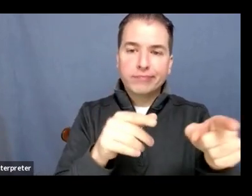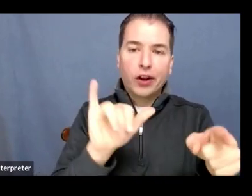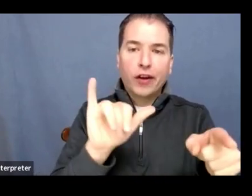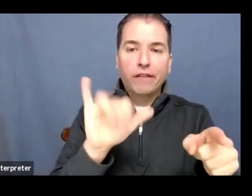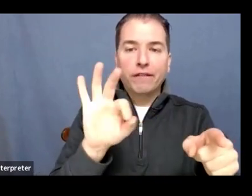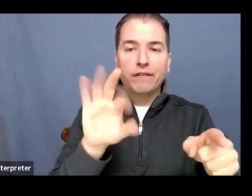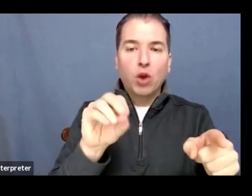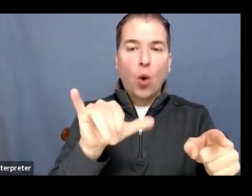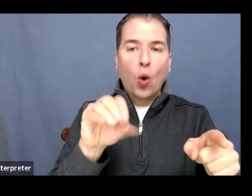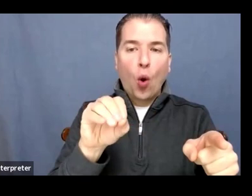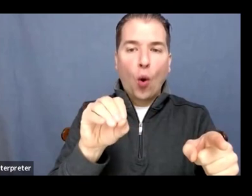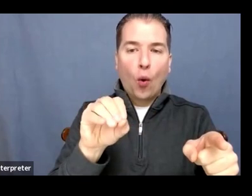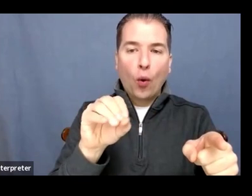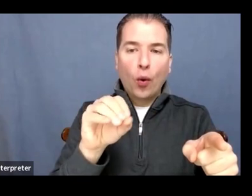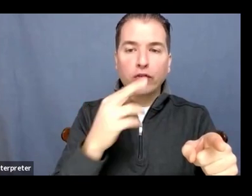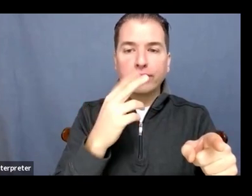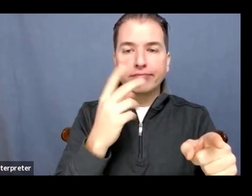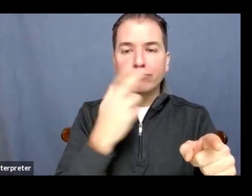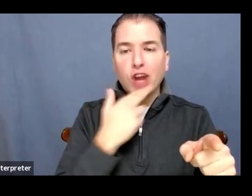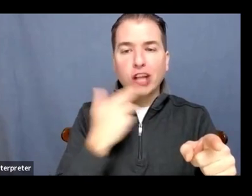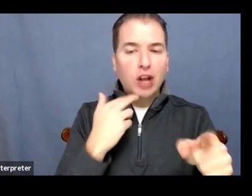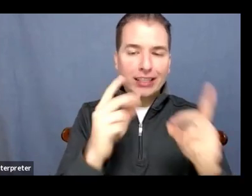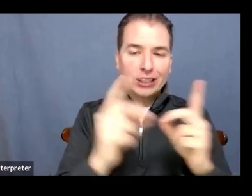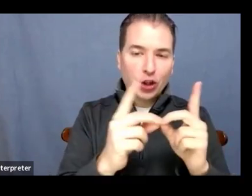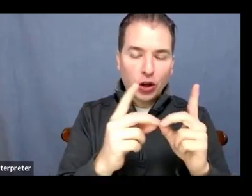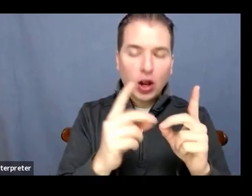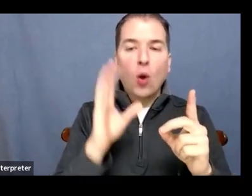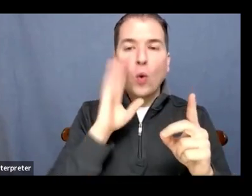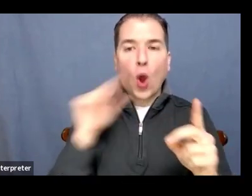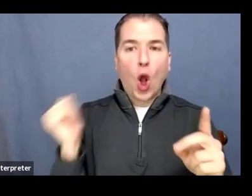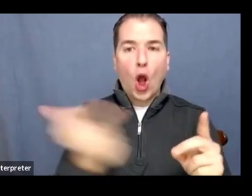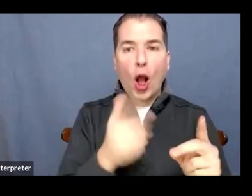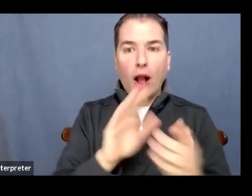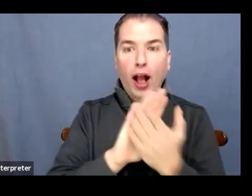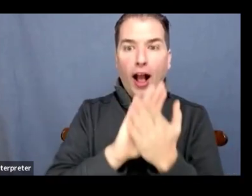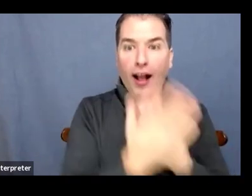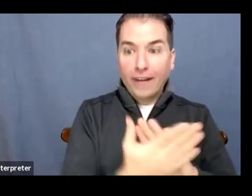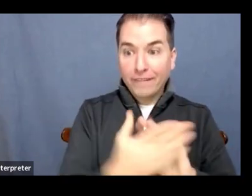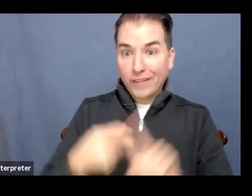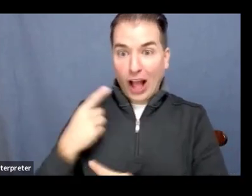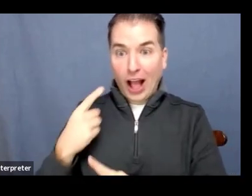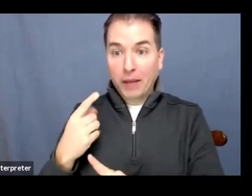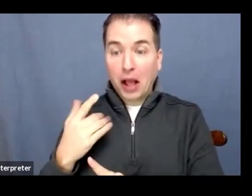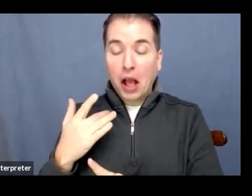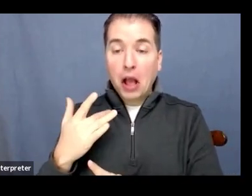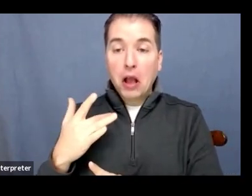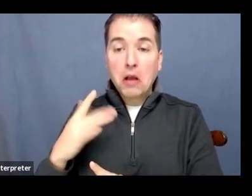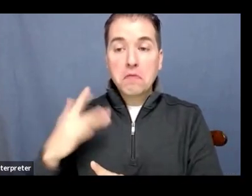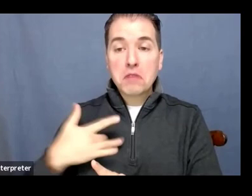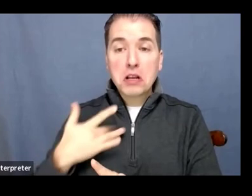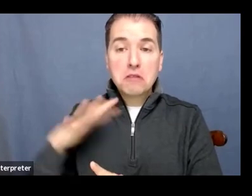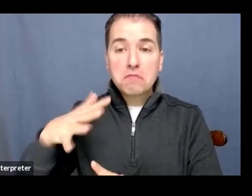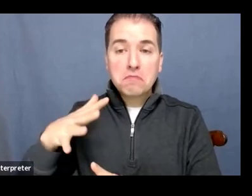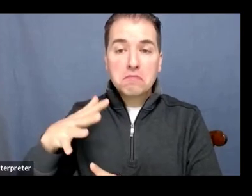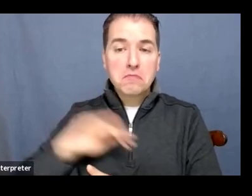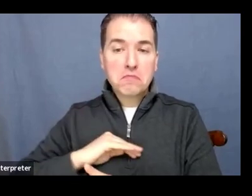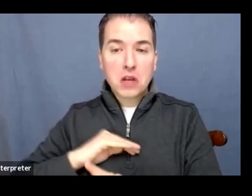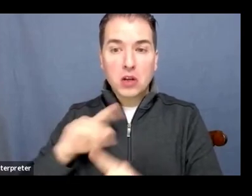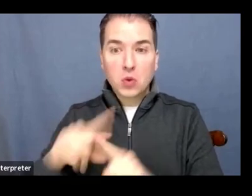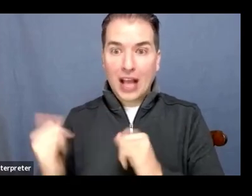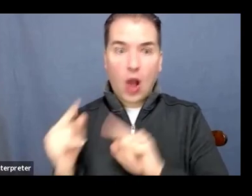them to come to Yum Froyo for their dessert. And again, it's within the neighborhood.